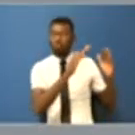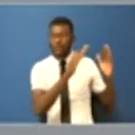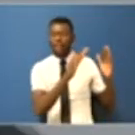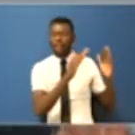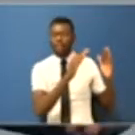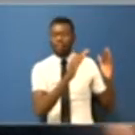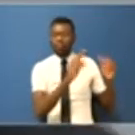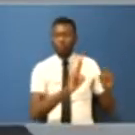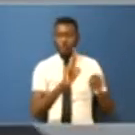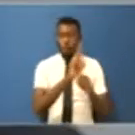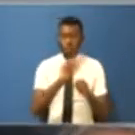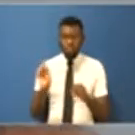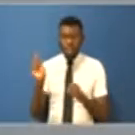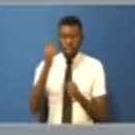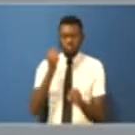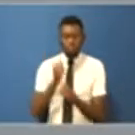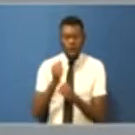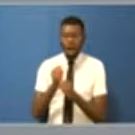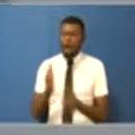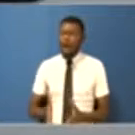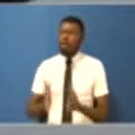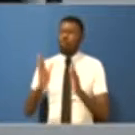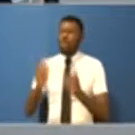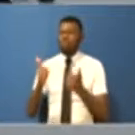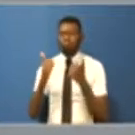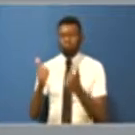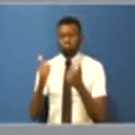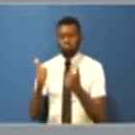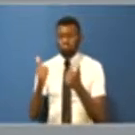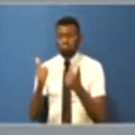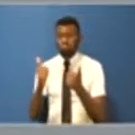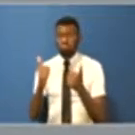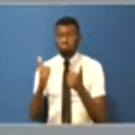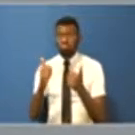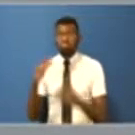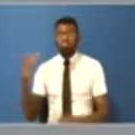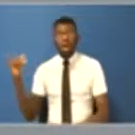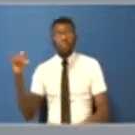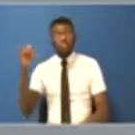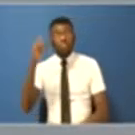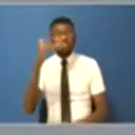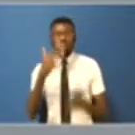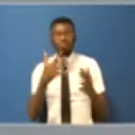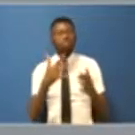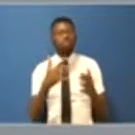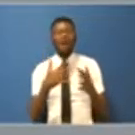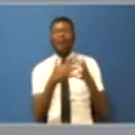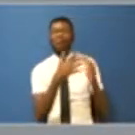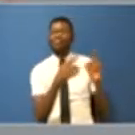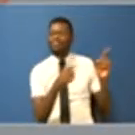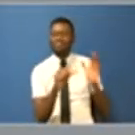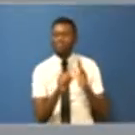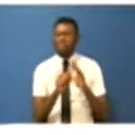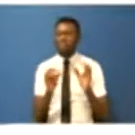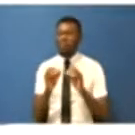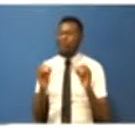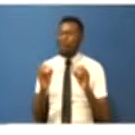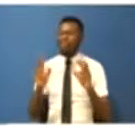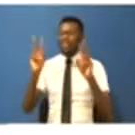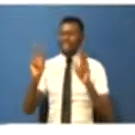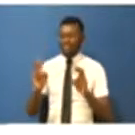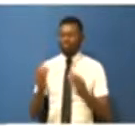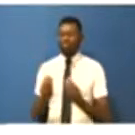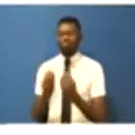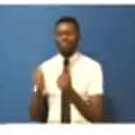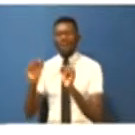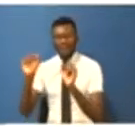but it's here and it's working so going abroad does not stop me so much from articulating your